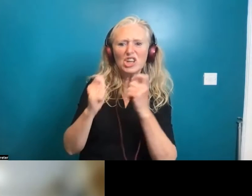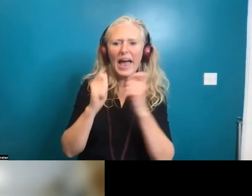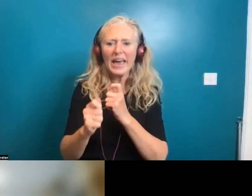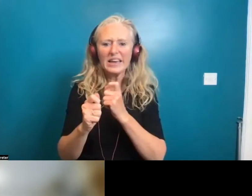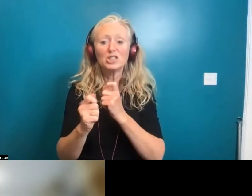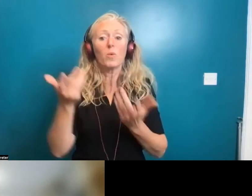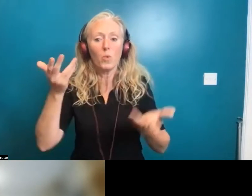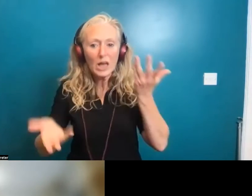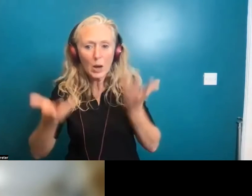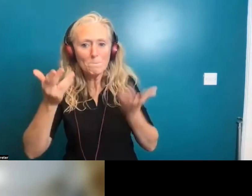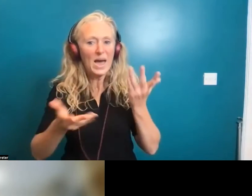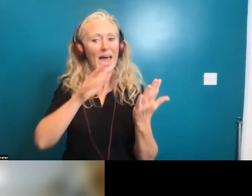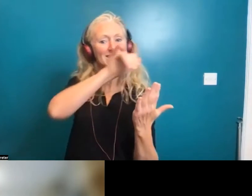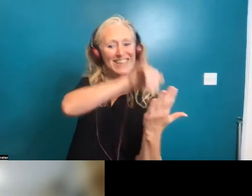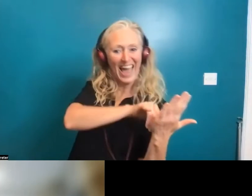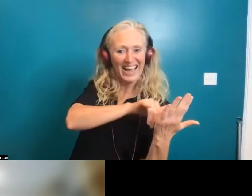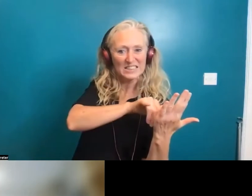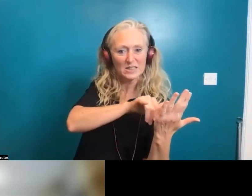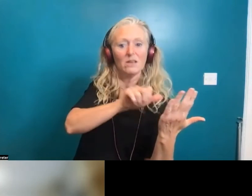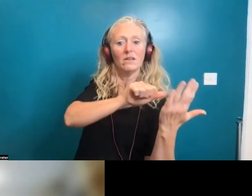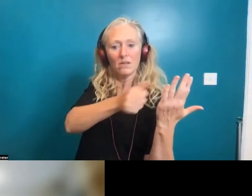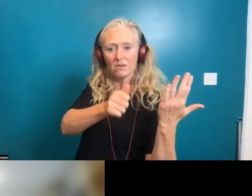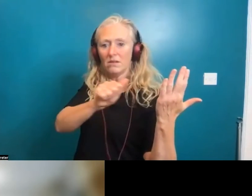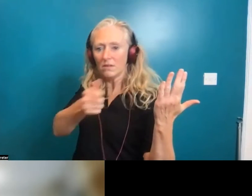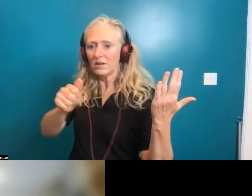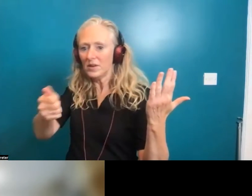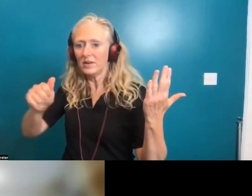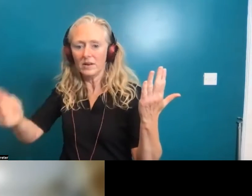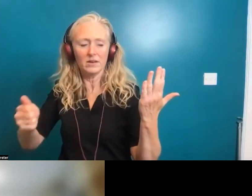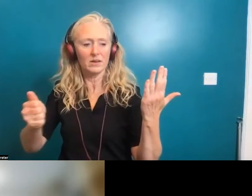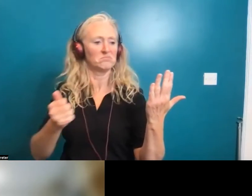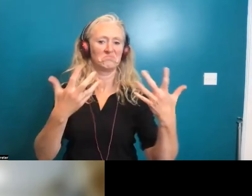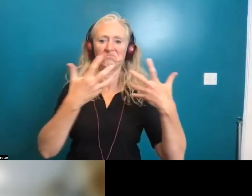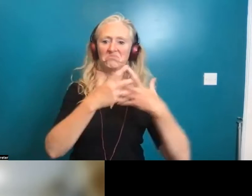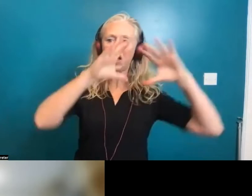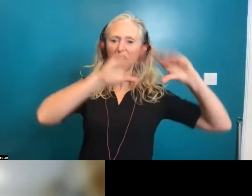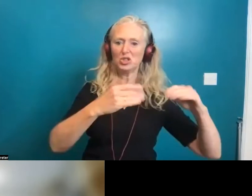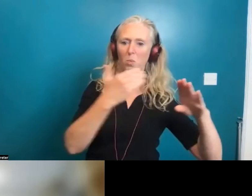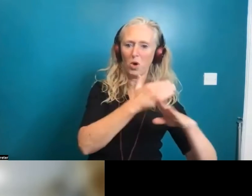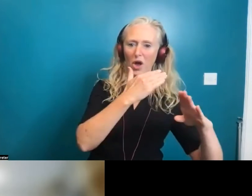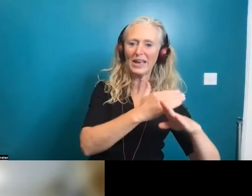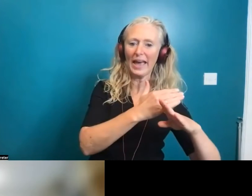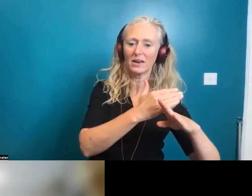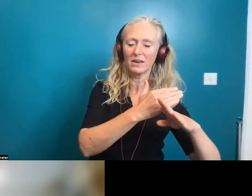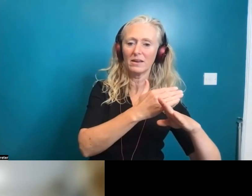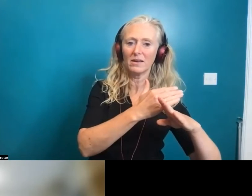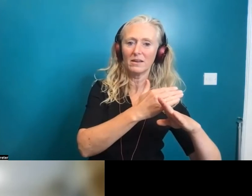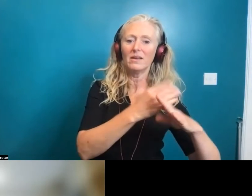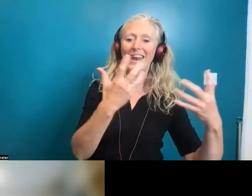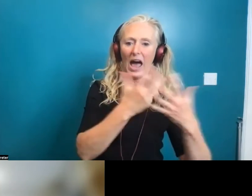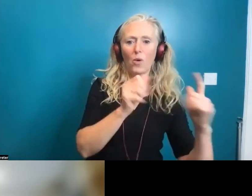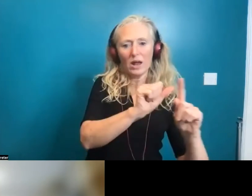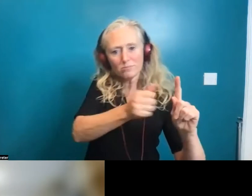and how they stop working properly in the early stages of the disease. We'll also do measurements of function. So, for